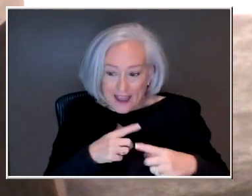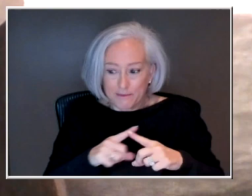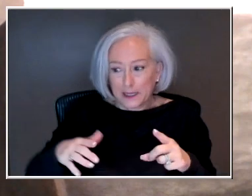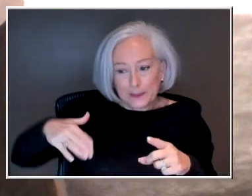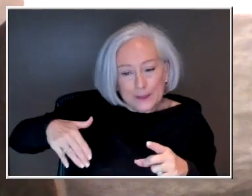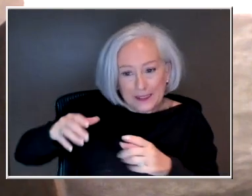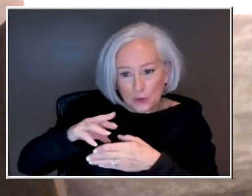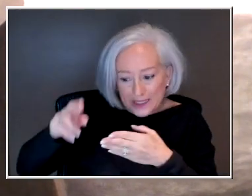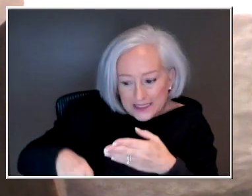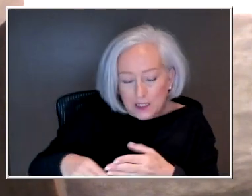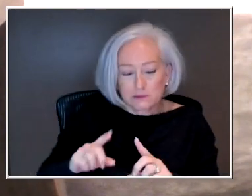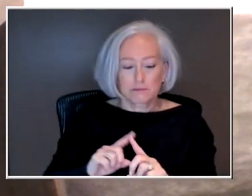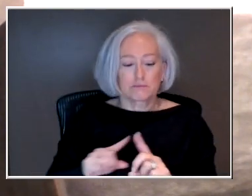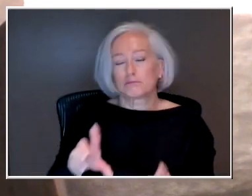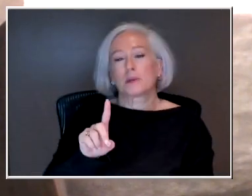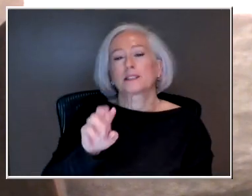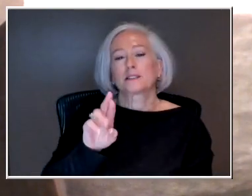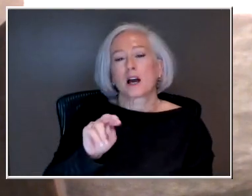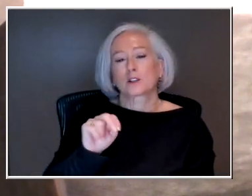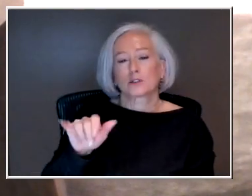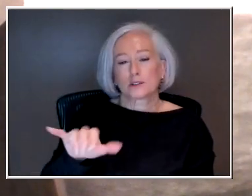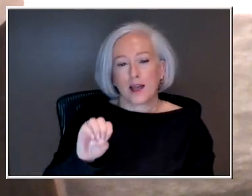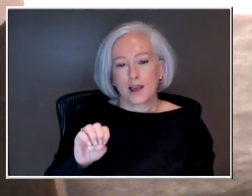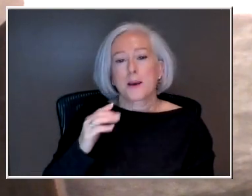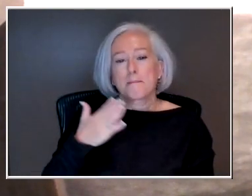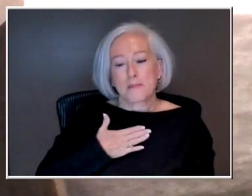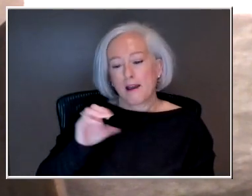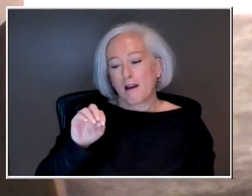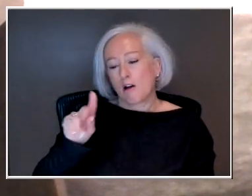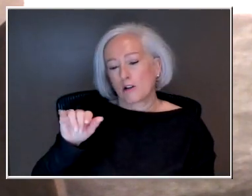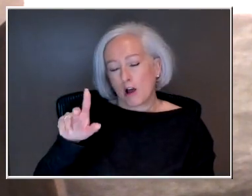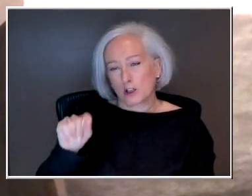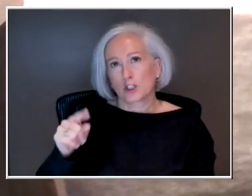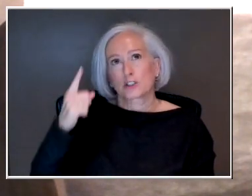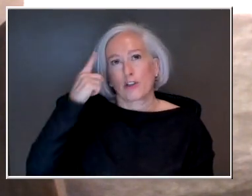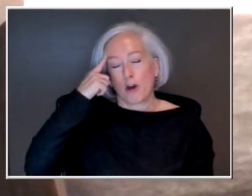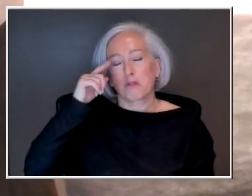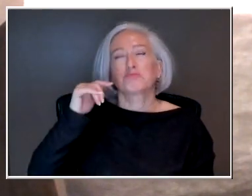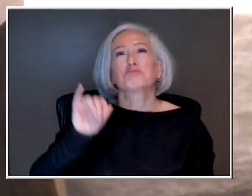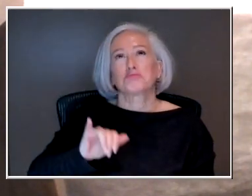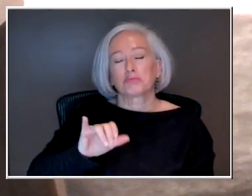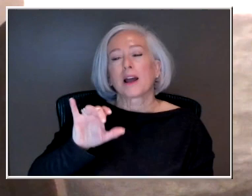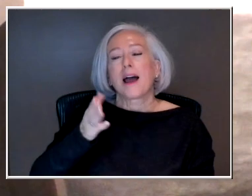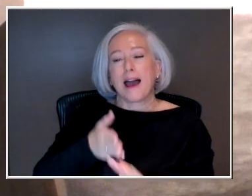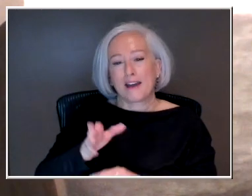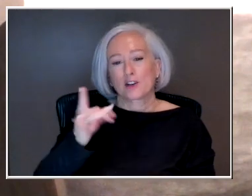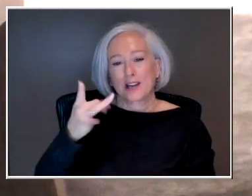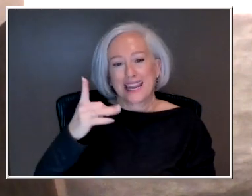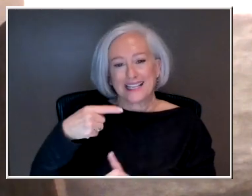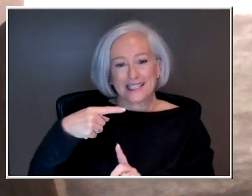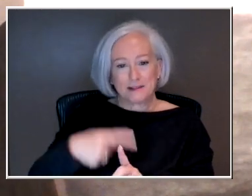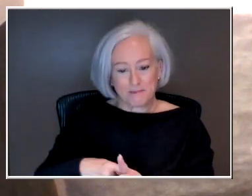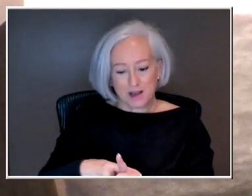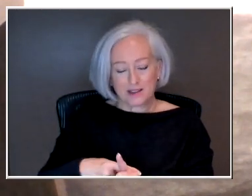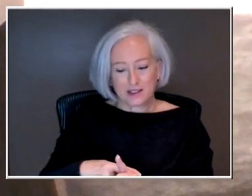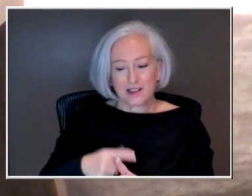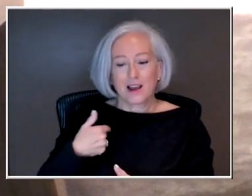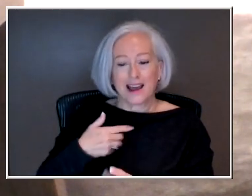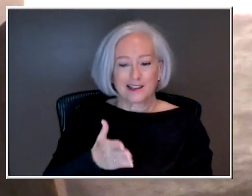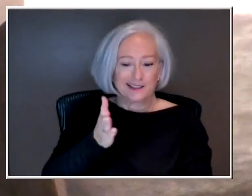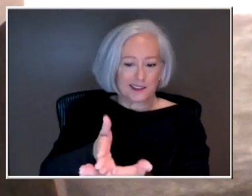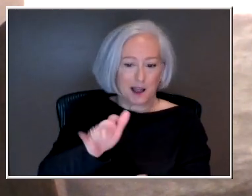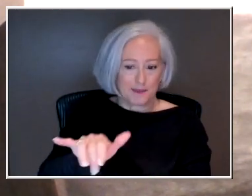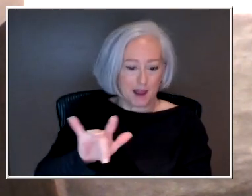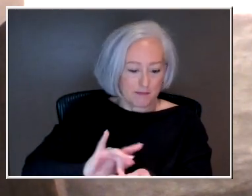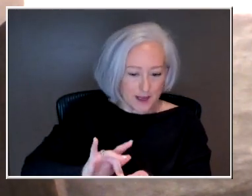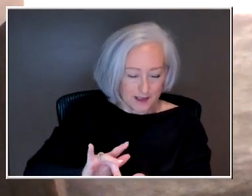felt comfortable, after 18 months of that anti-hormone regimen, that I could then come off and start thinking about trying to conceive.